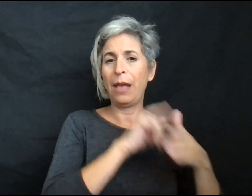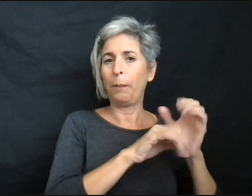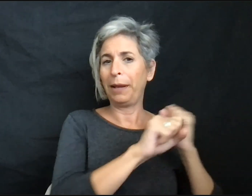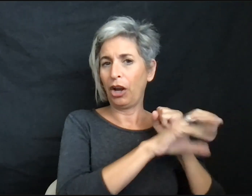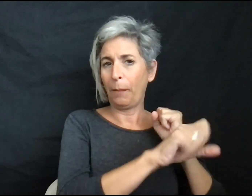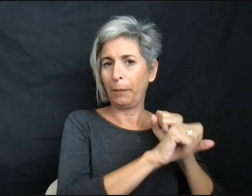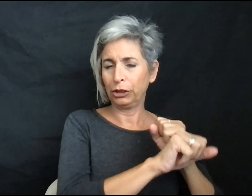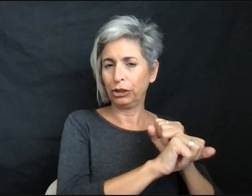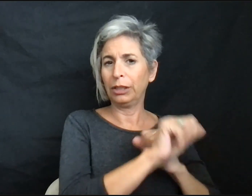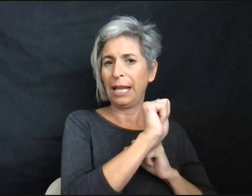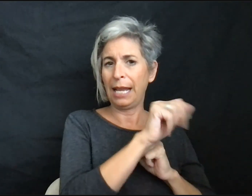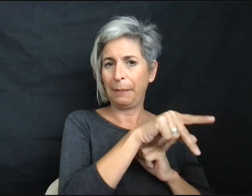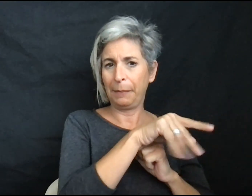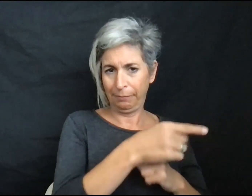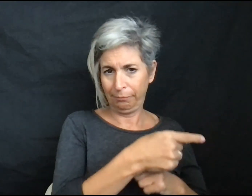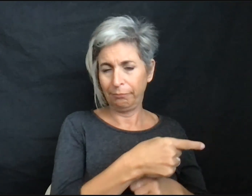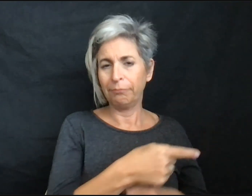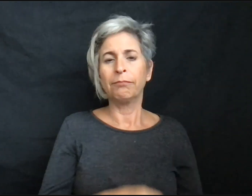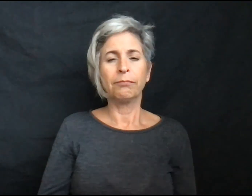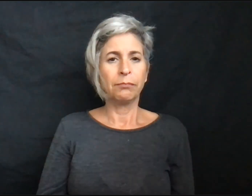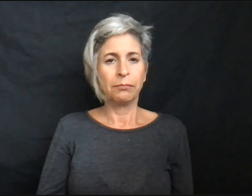AC changeout.